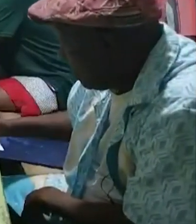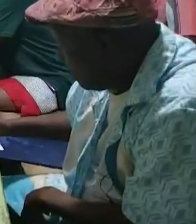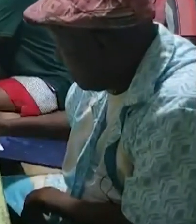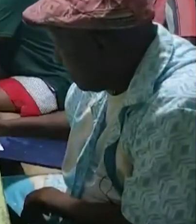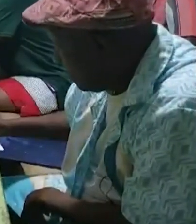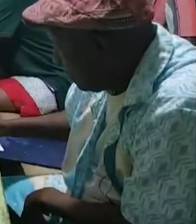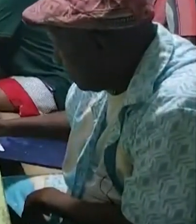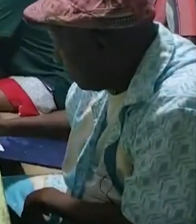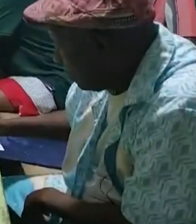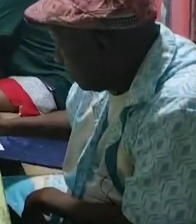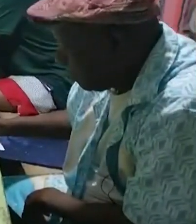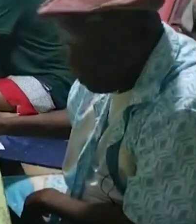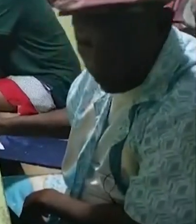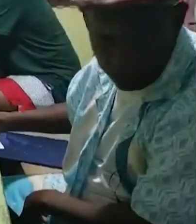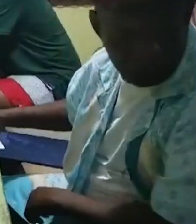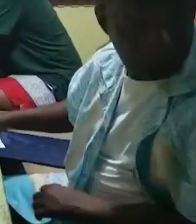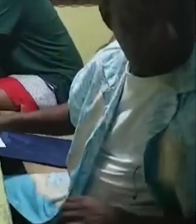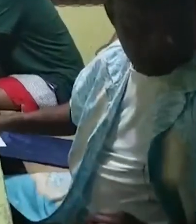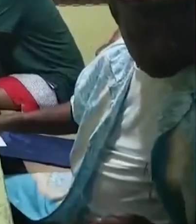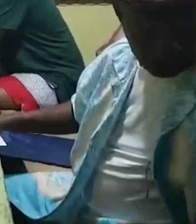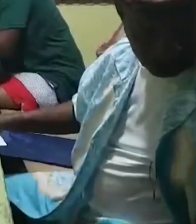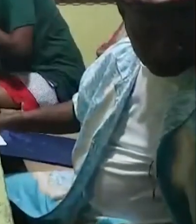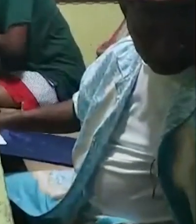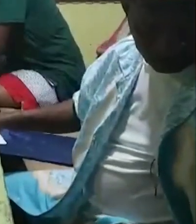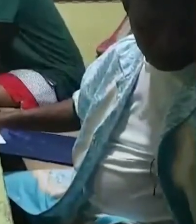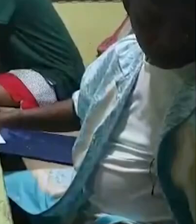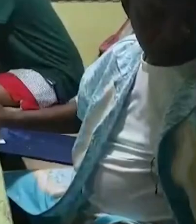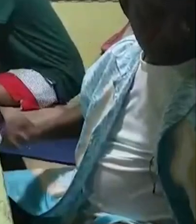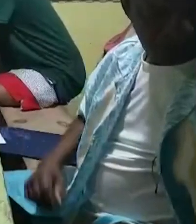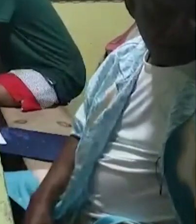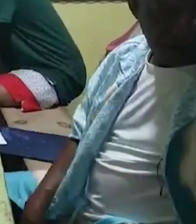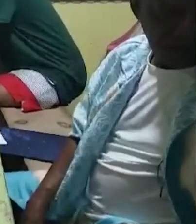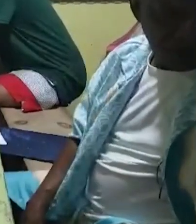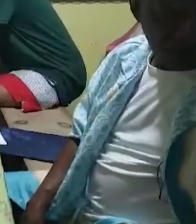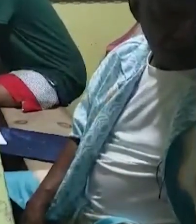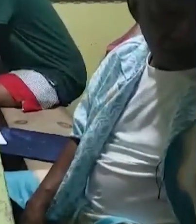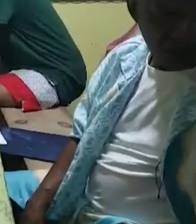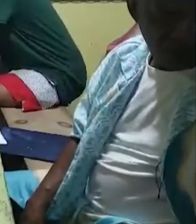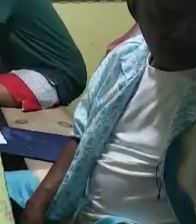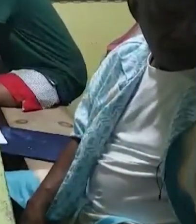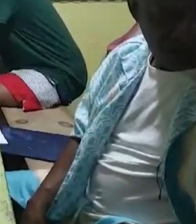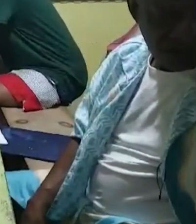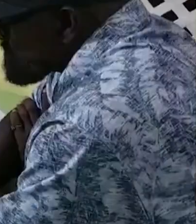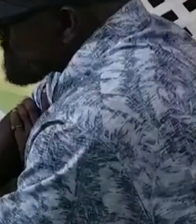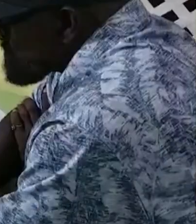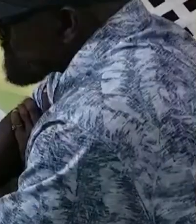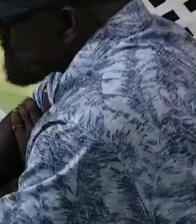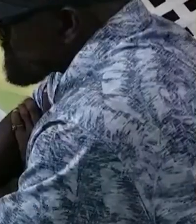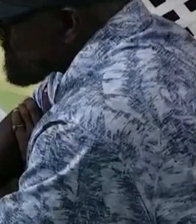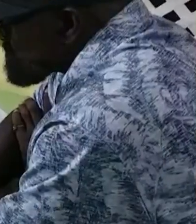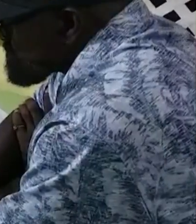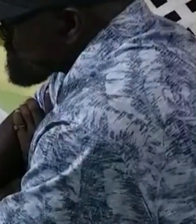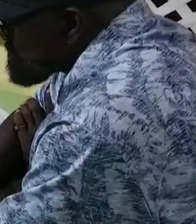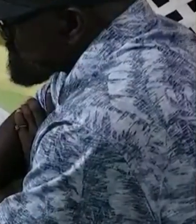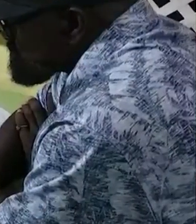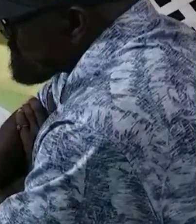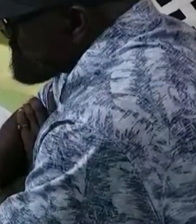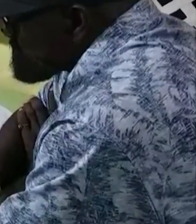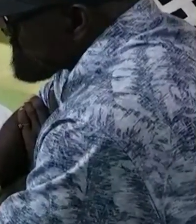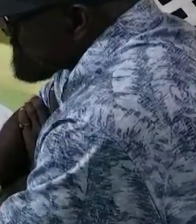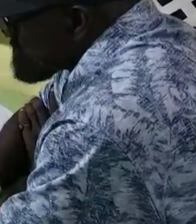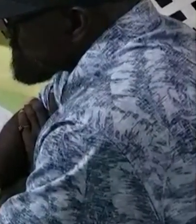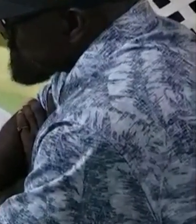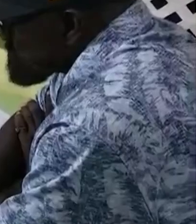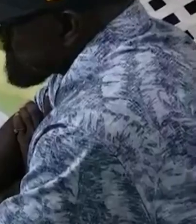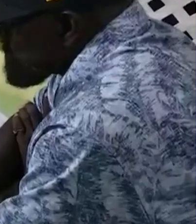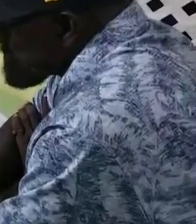defeated junior post Waldron 2 Love and then earned a 1-all draw with Rawl Schoolboy Williams. Suki will now meet